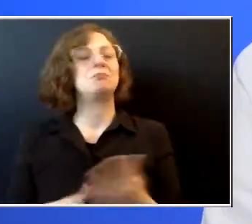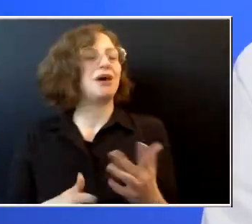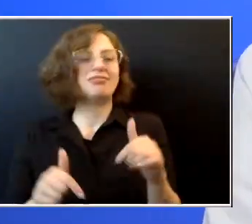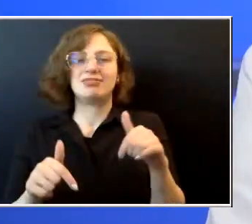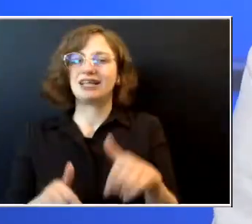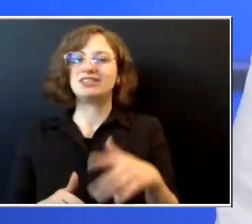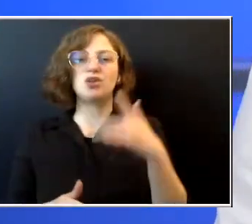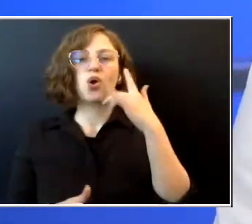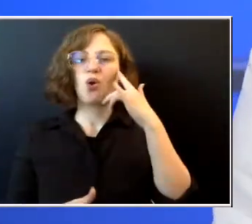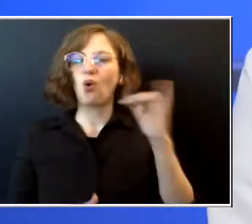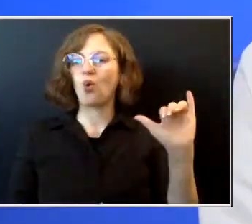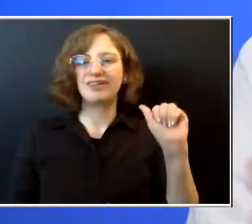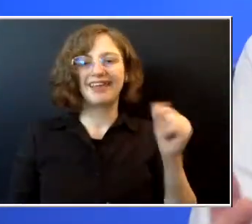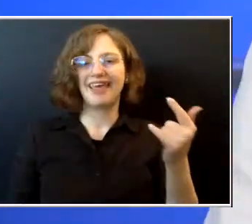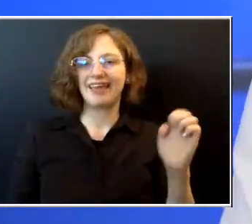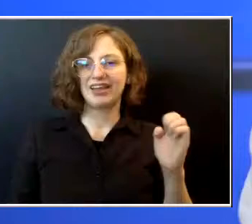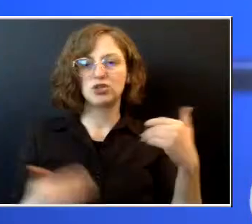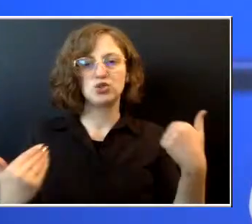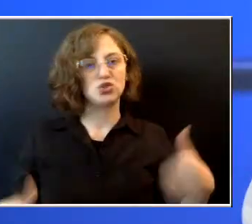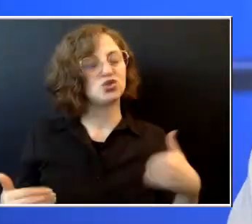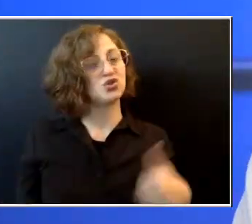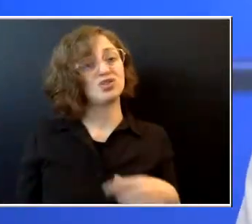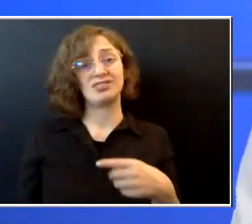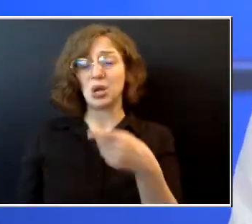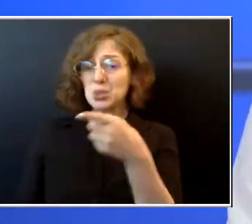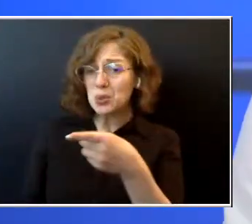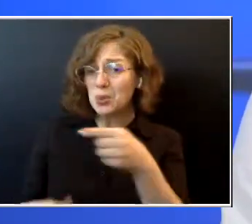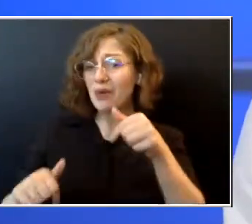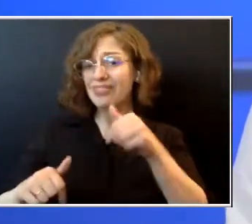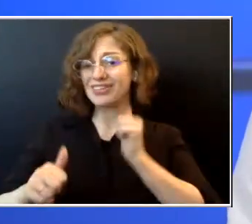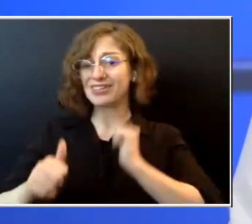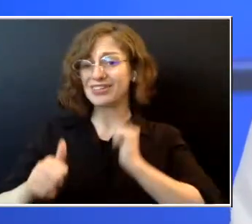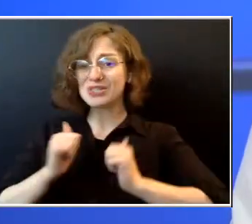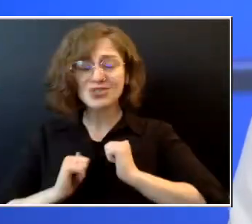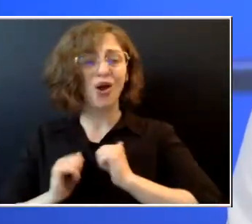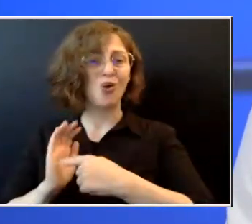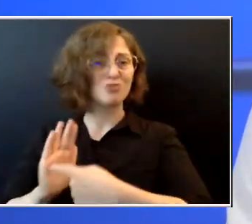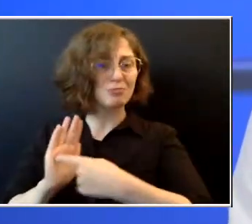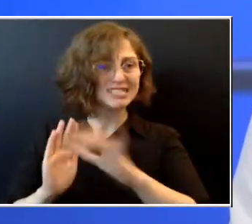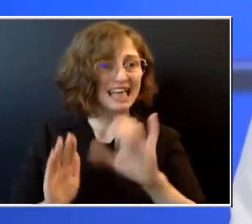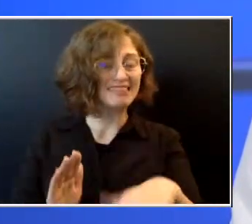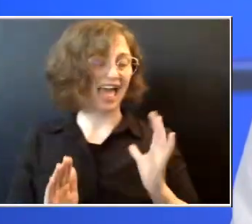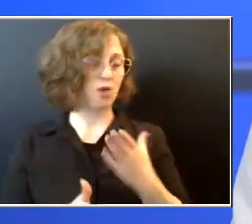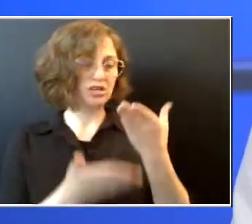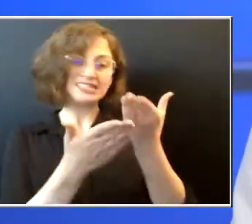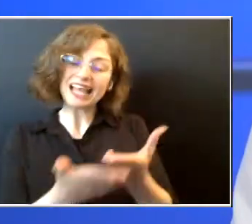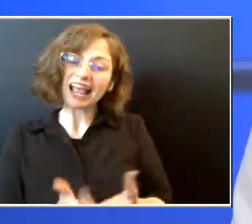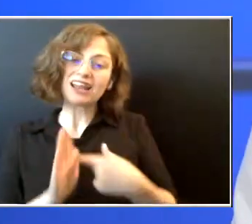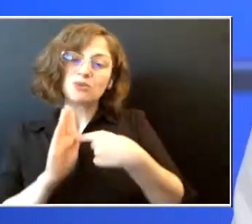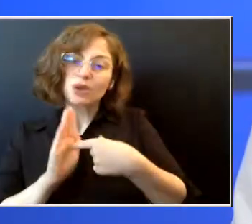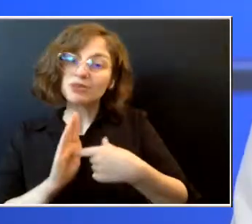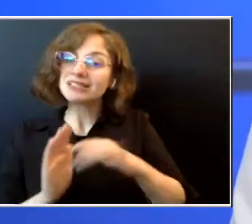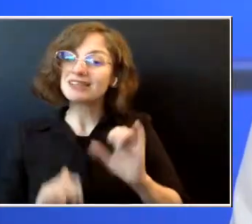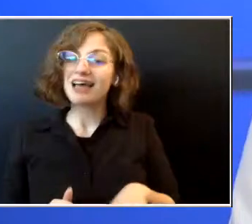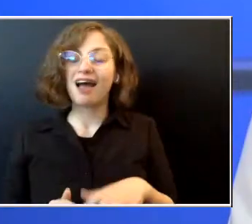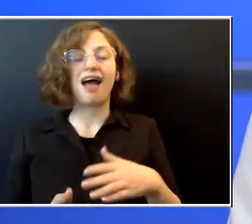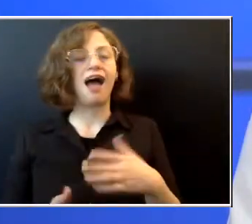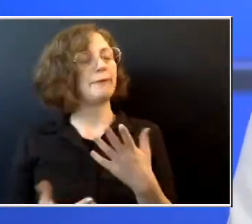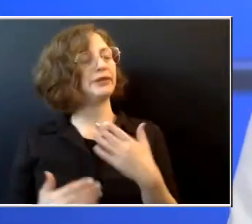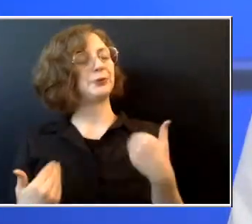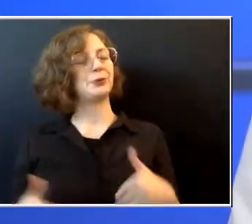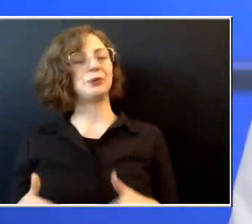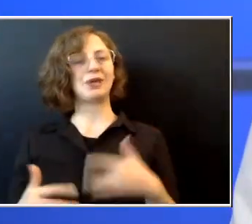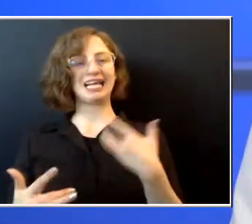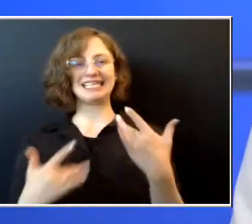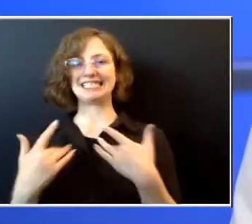represented by you and the show. It's represented by the data that we saw. And it's been a really exciting time to be here. We look forward to a very